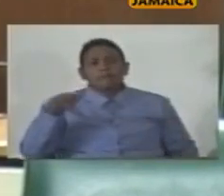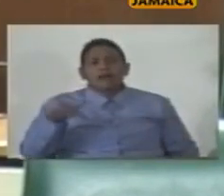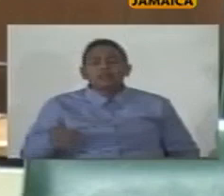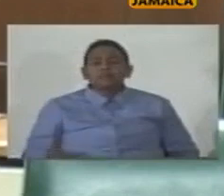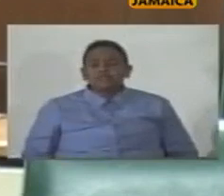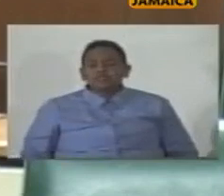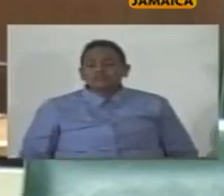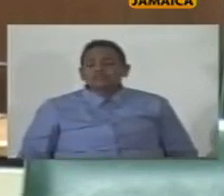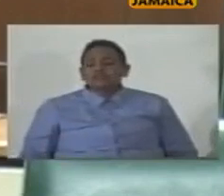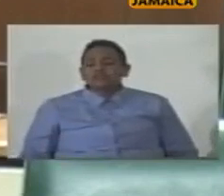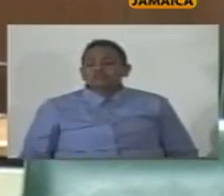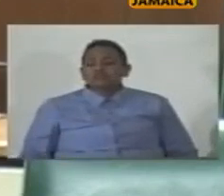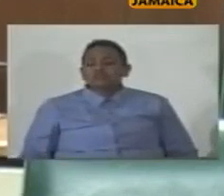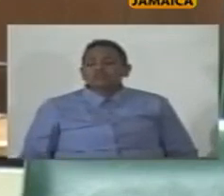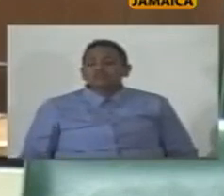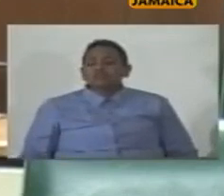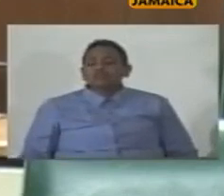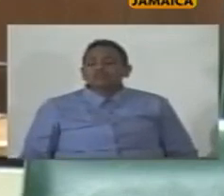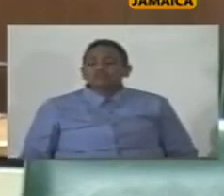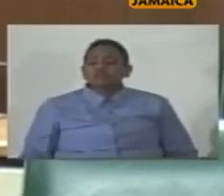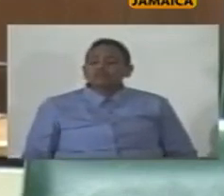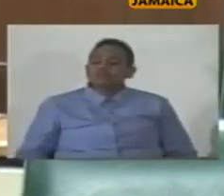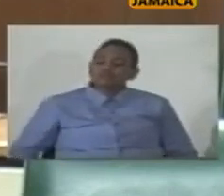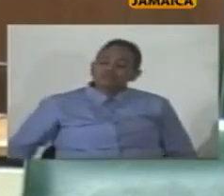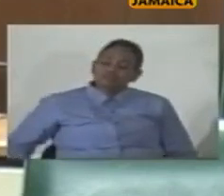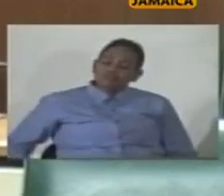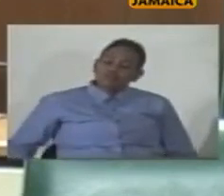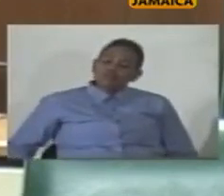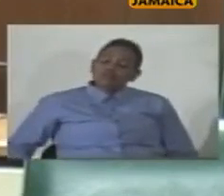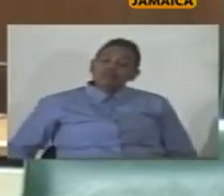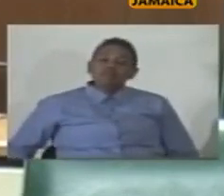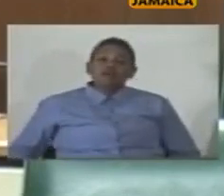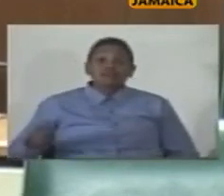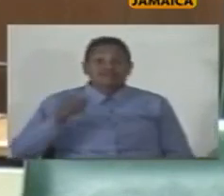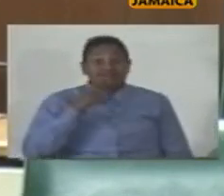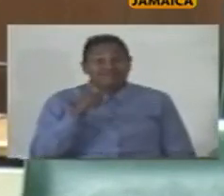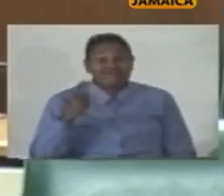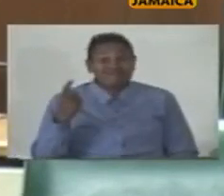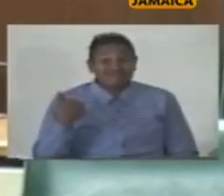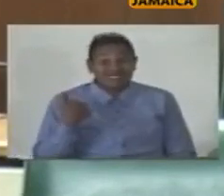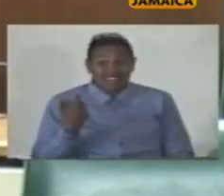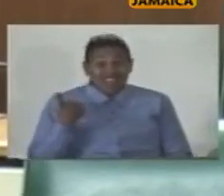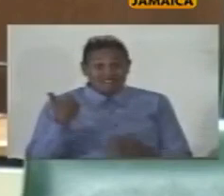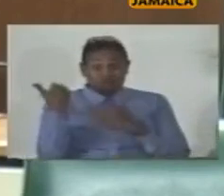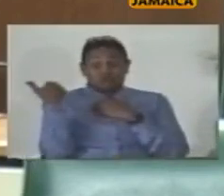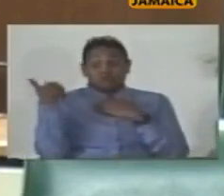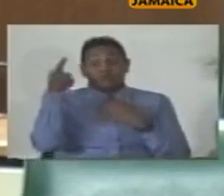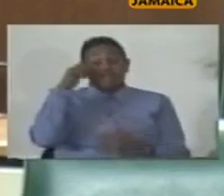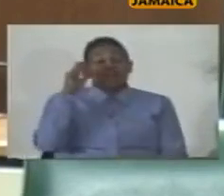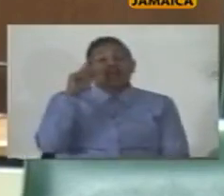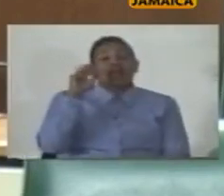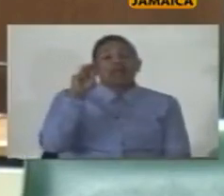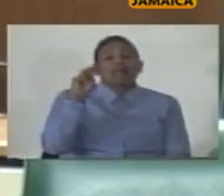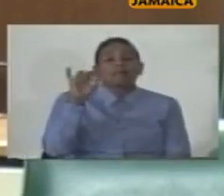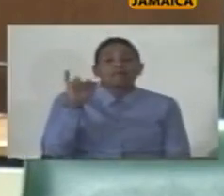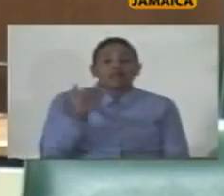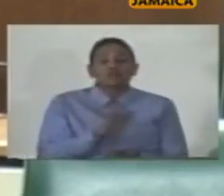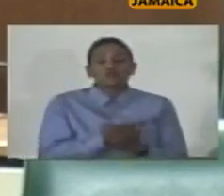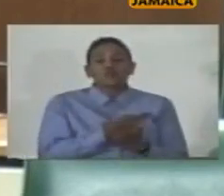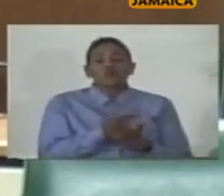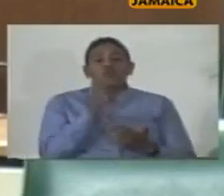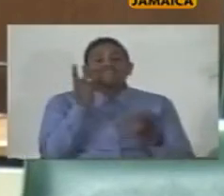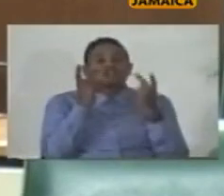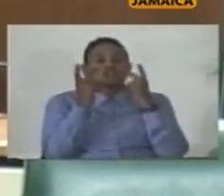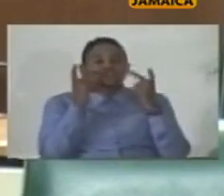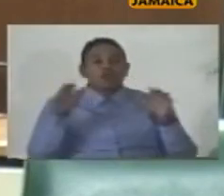that as long as I have overall responsibility for the Edna Manley School of Visual and